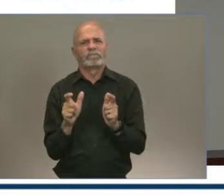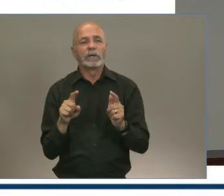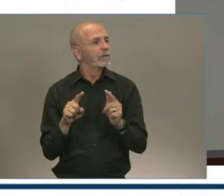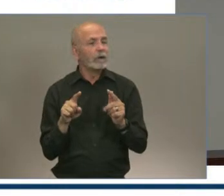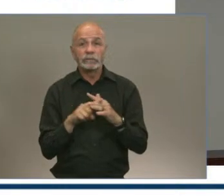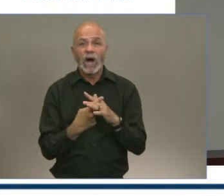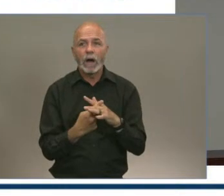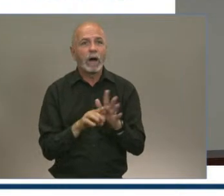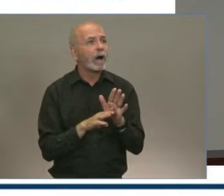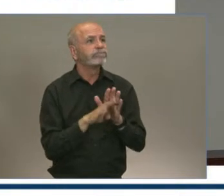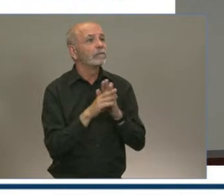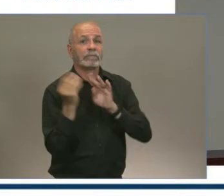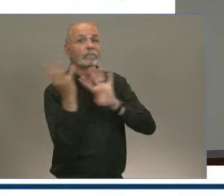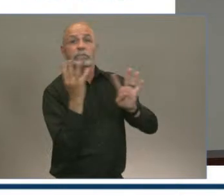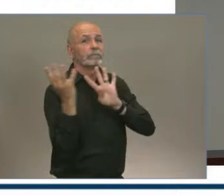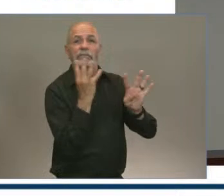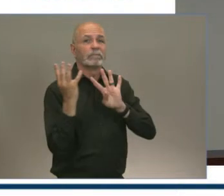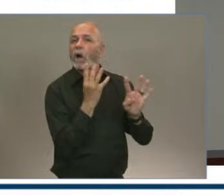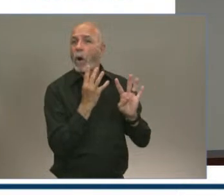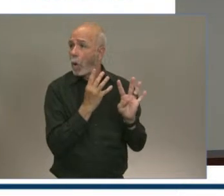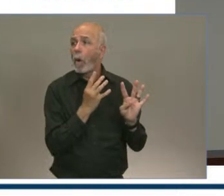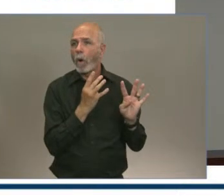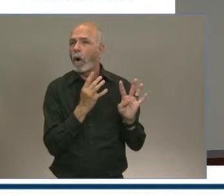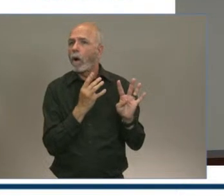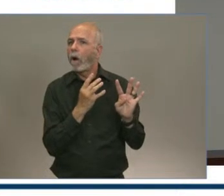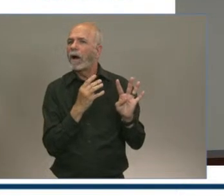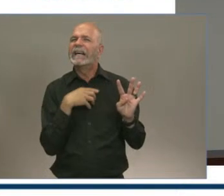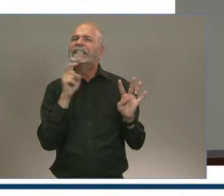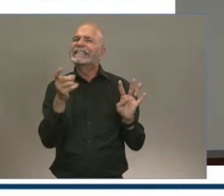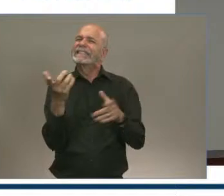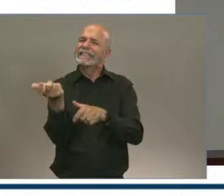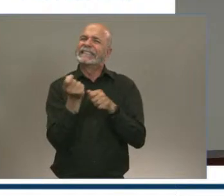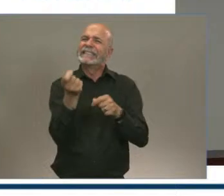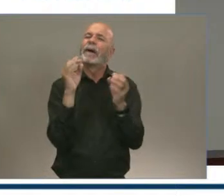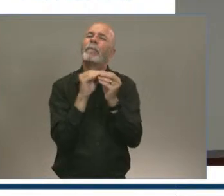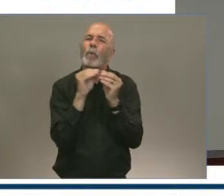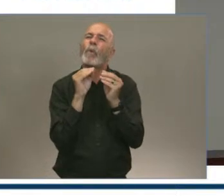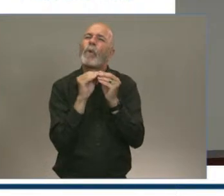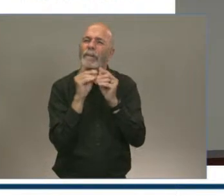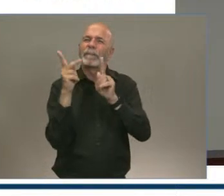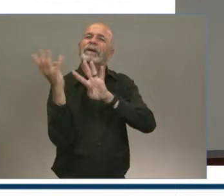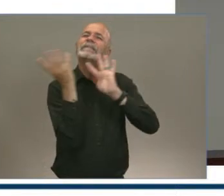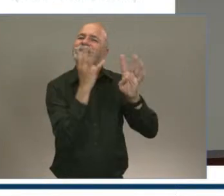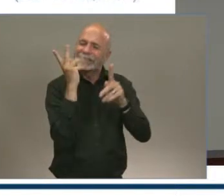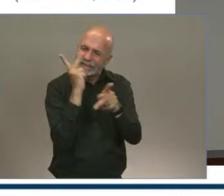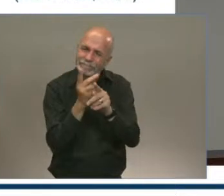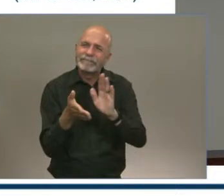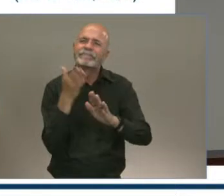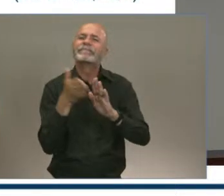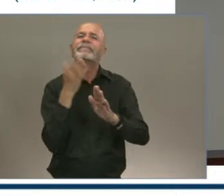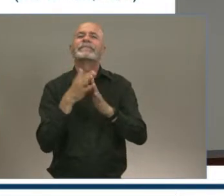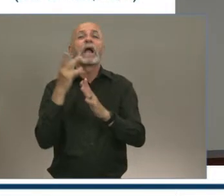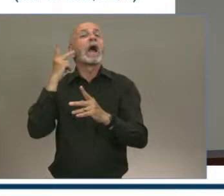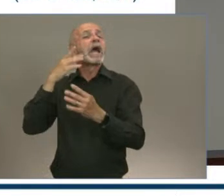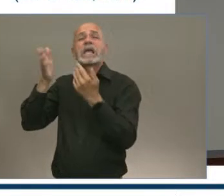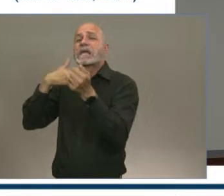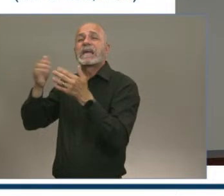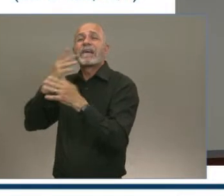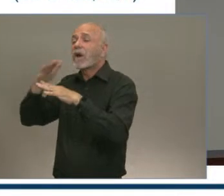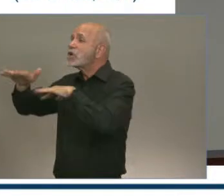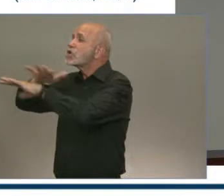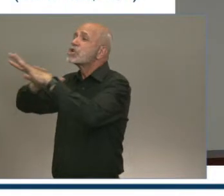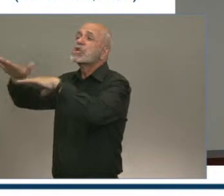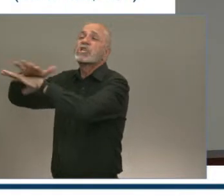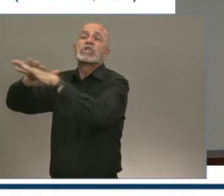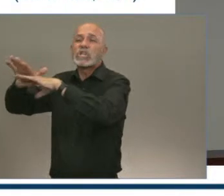site. But we still have the capacity to do more tests. And the more you're out and about and the more contacts you have, the more often you